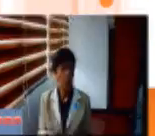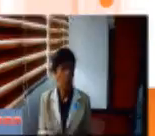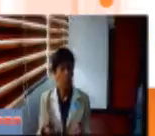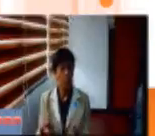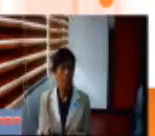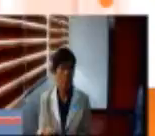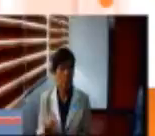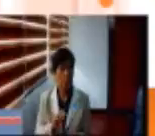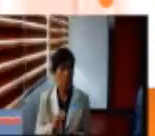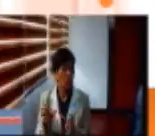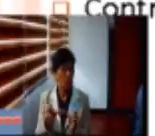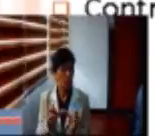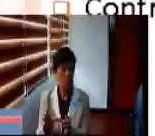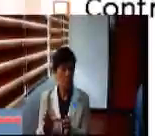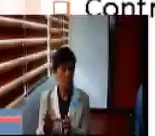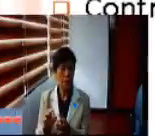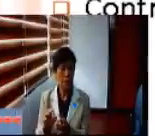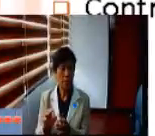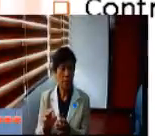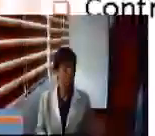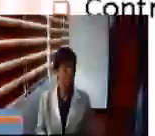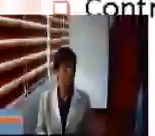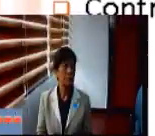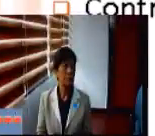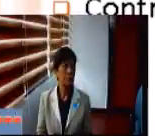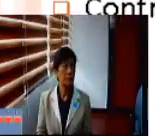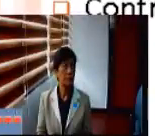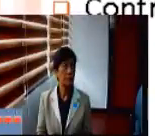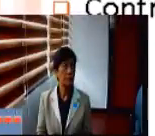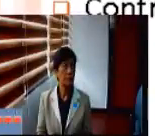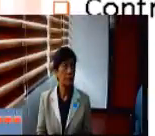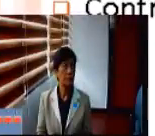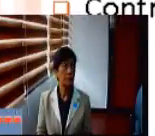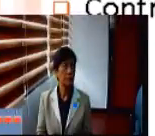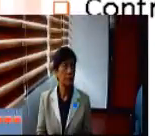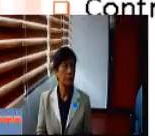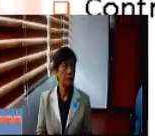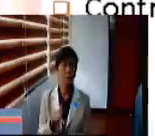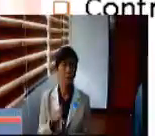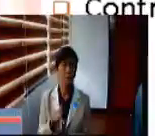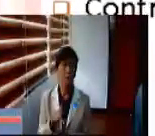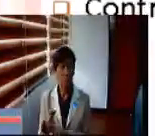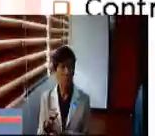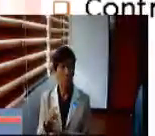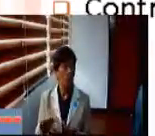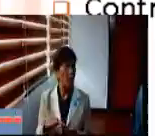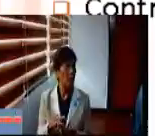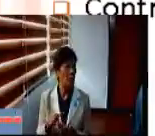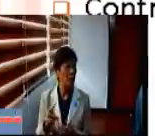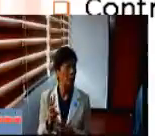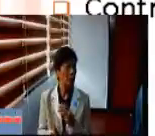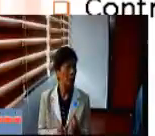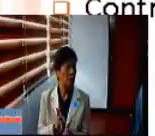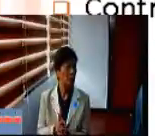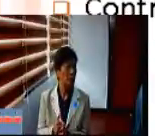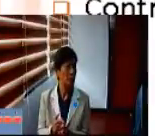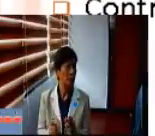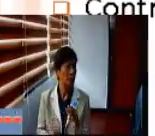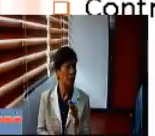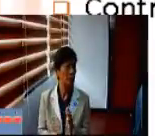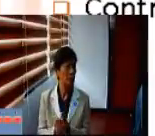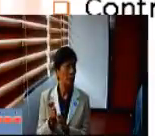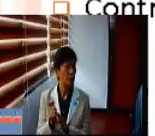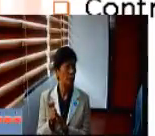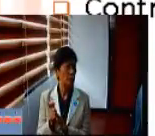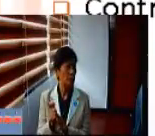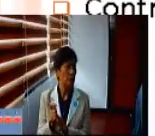Okay, next slide. Well, the Philippine fisheries is among the world's top. FAO has